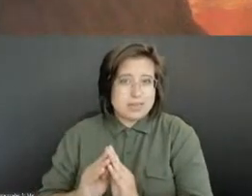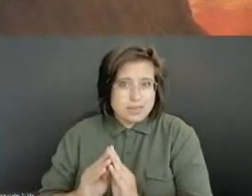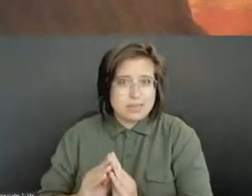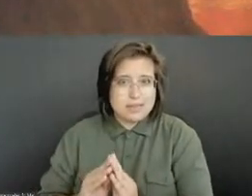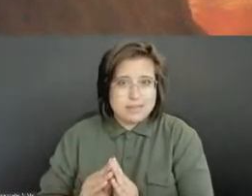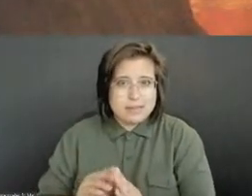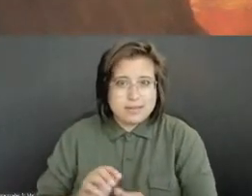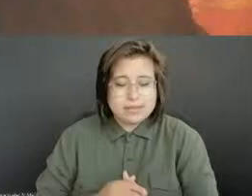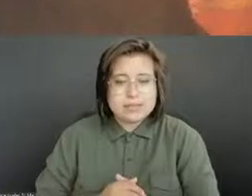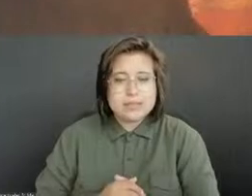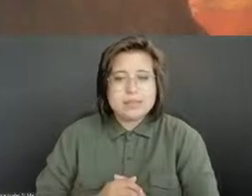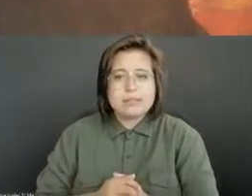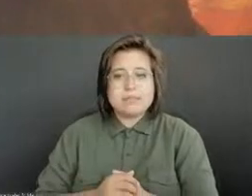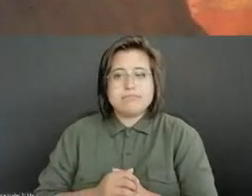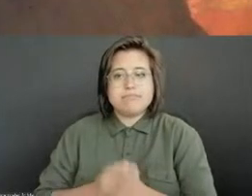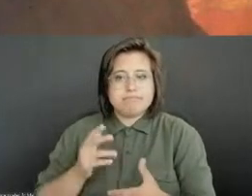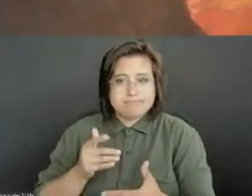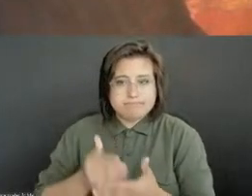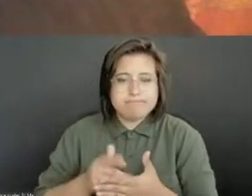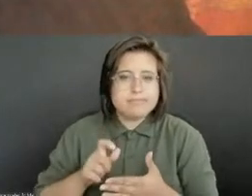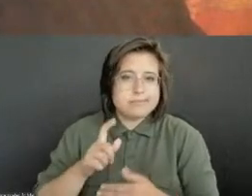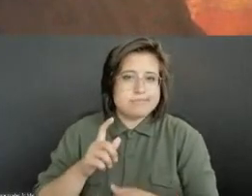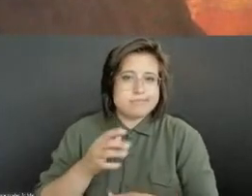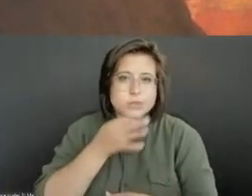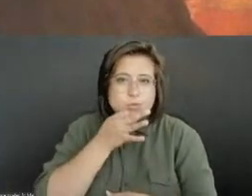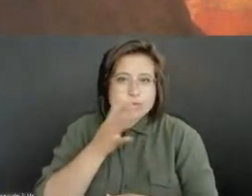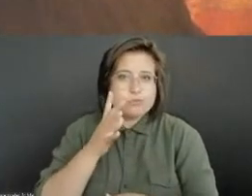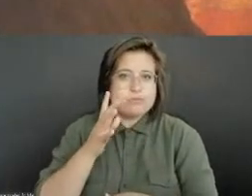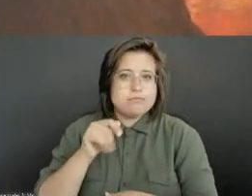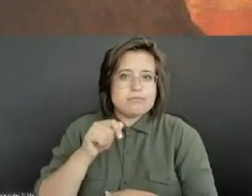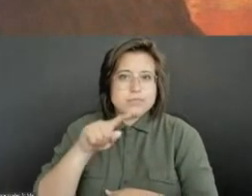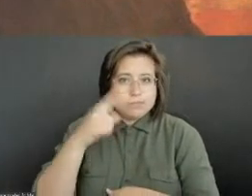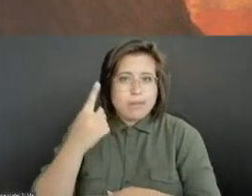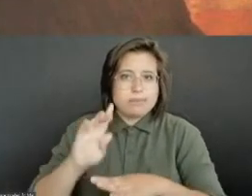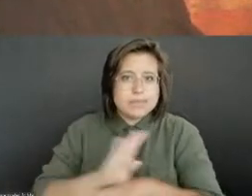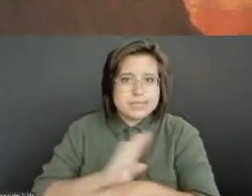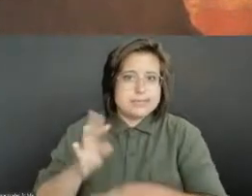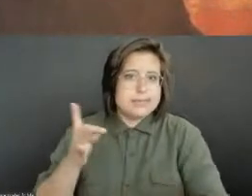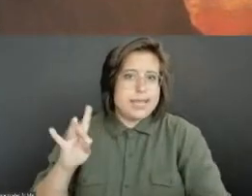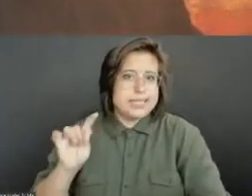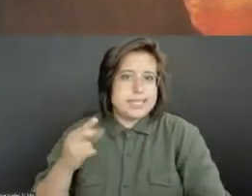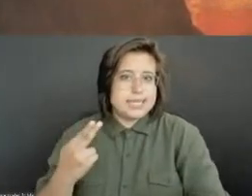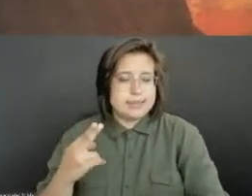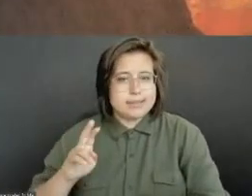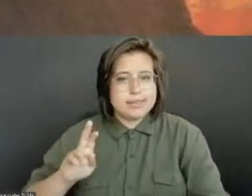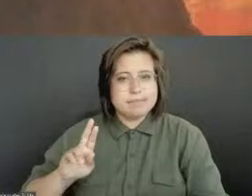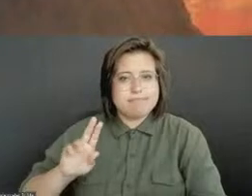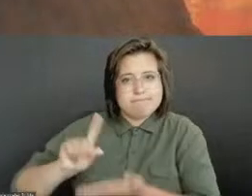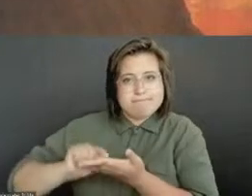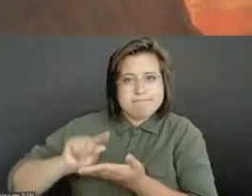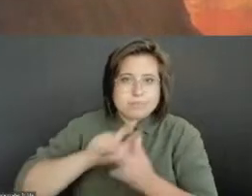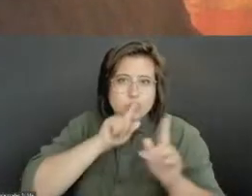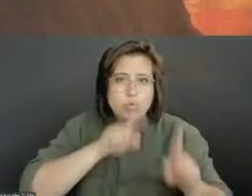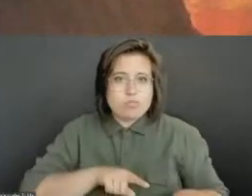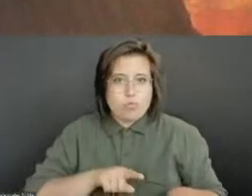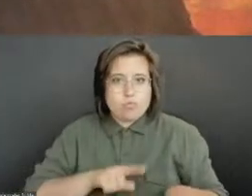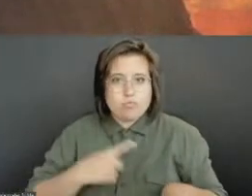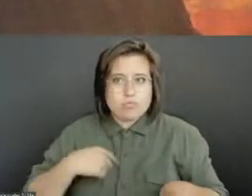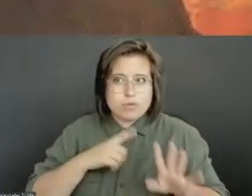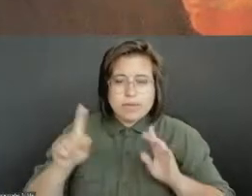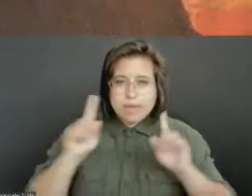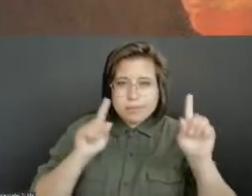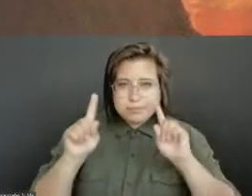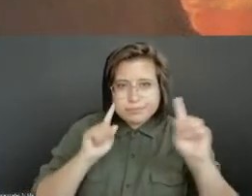to Prosperity State of Black Business 18th edition report. And we've heard from companies that